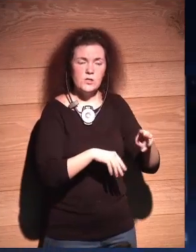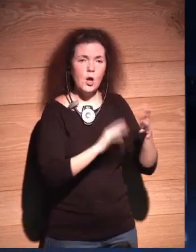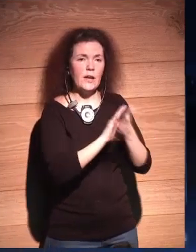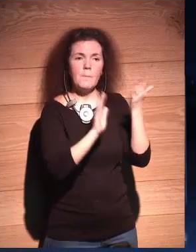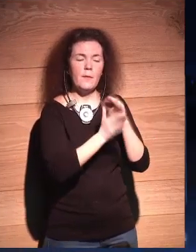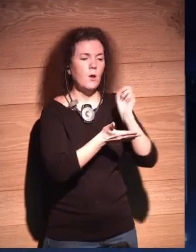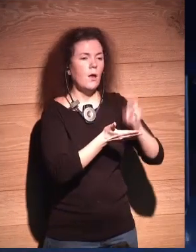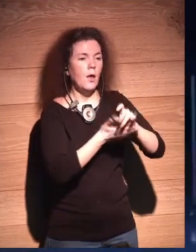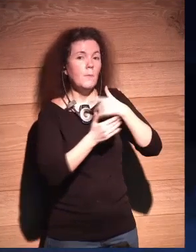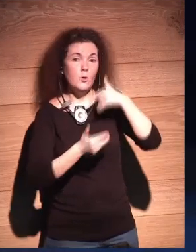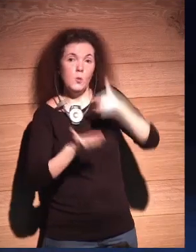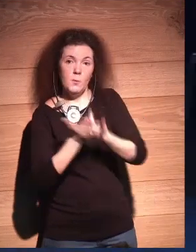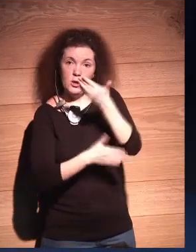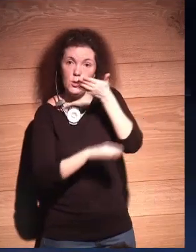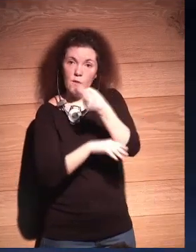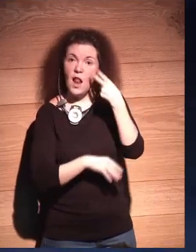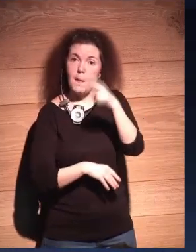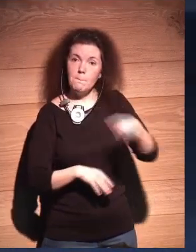and people are really